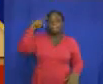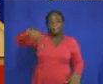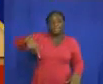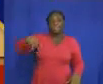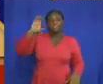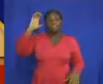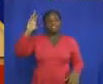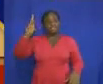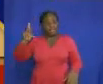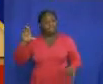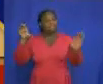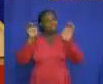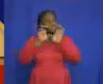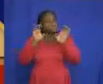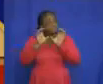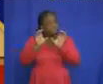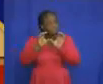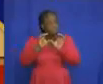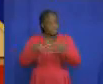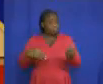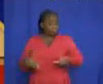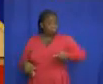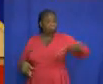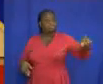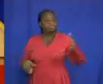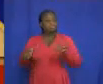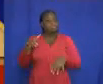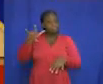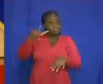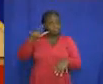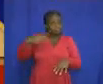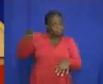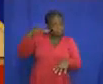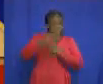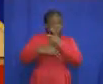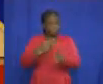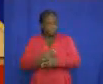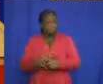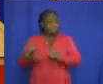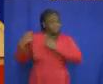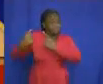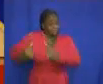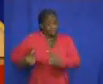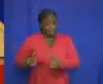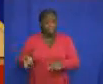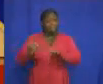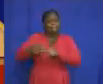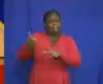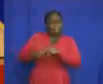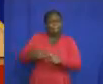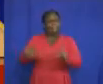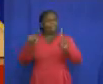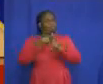certification being presented at airports around the world. Since then, the increase in positive